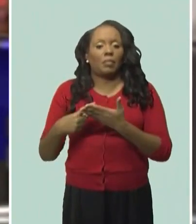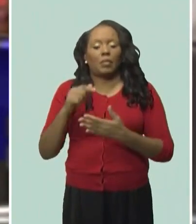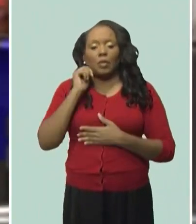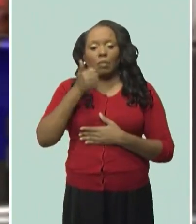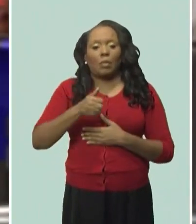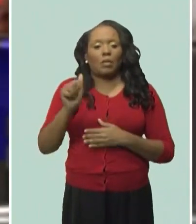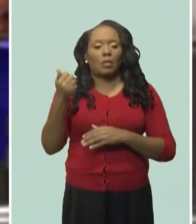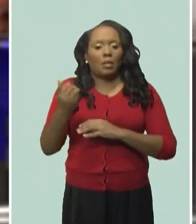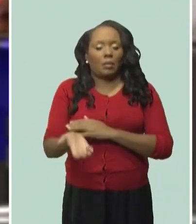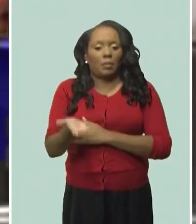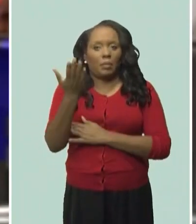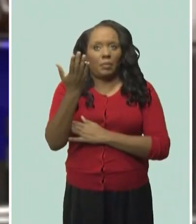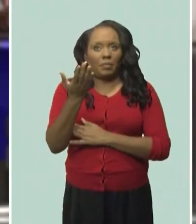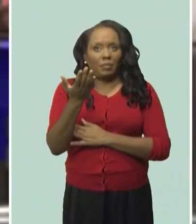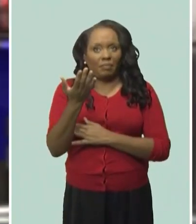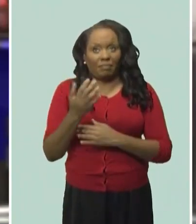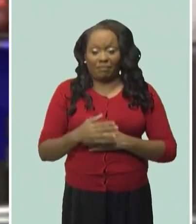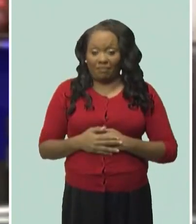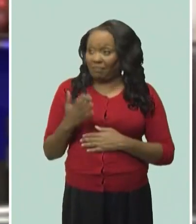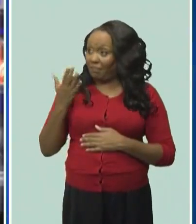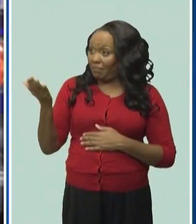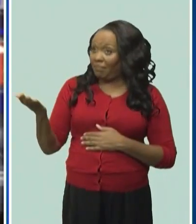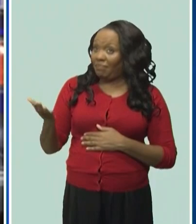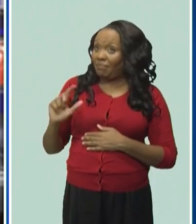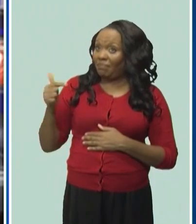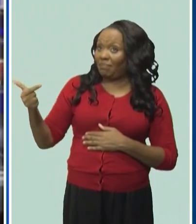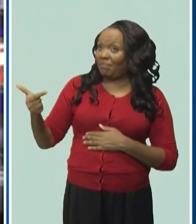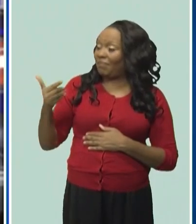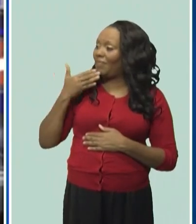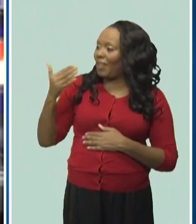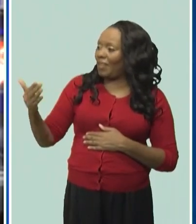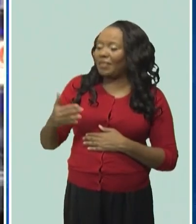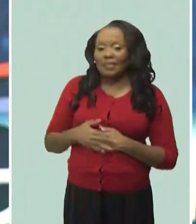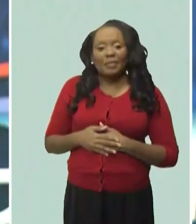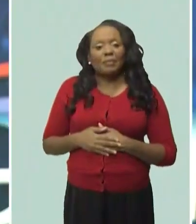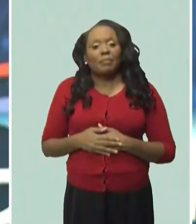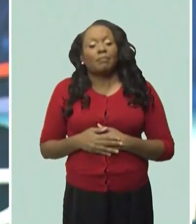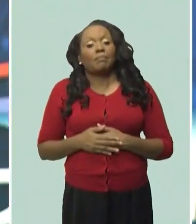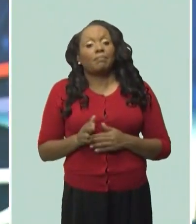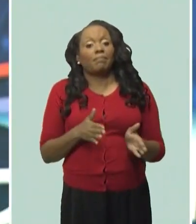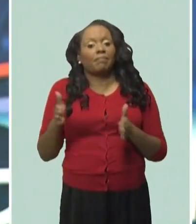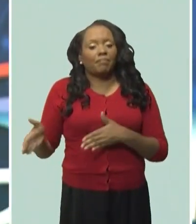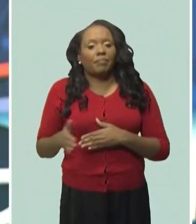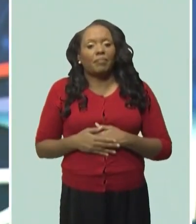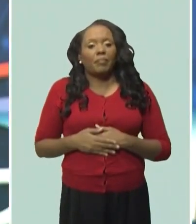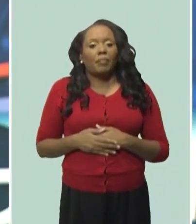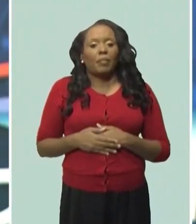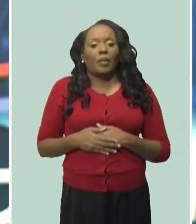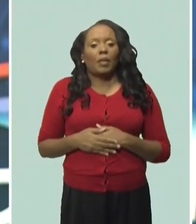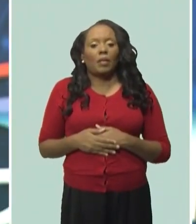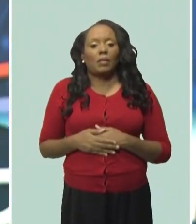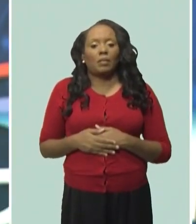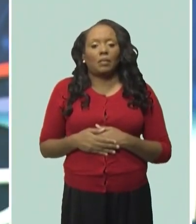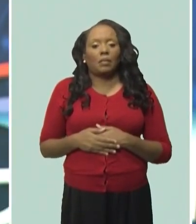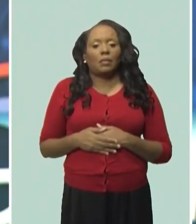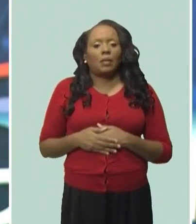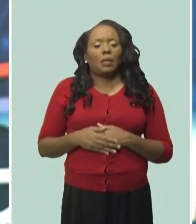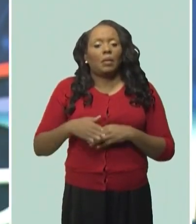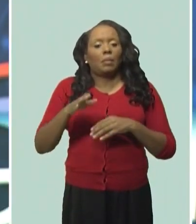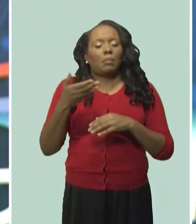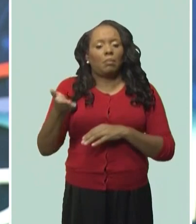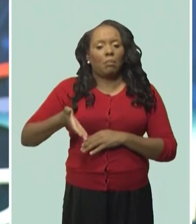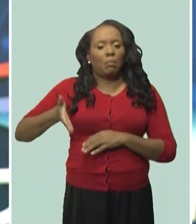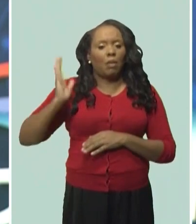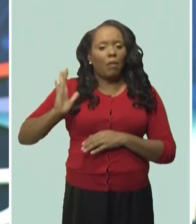at 10 a.m. tomorrow. Pearson? Wendy, thank you. In other news now, Barbados has been removed from the updated UK list